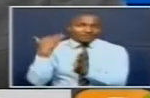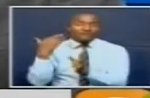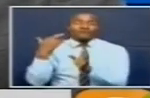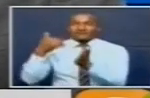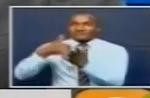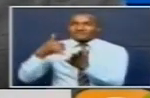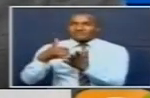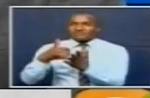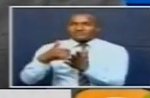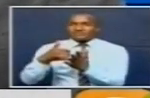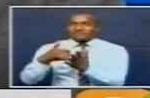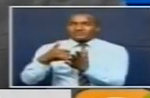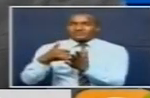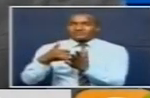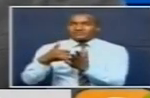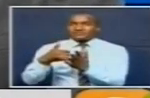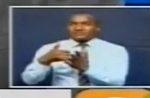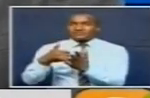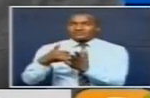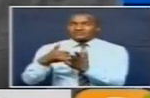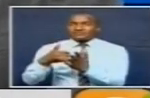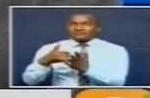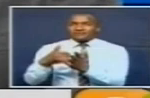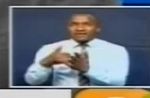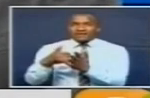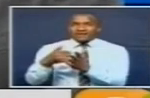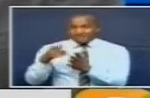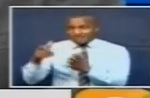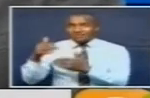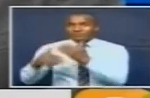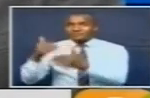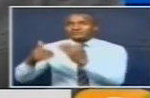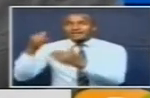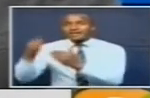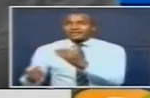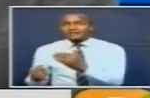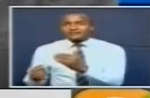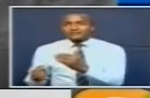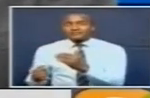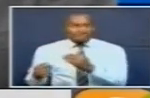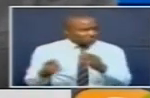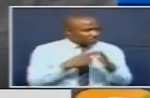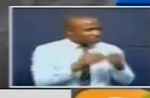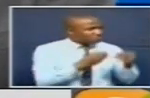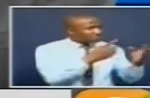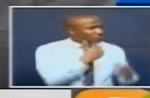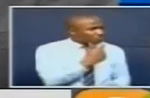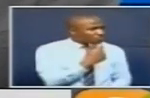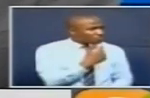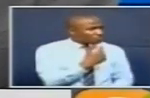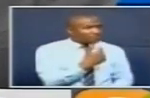tender. Yes. As well as... When did that process end? That process ended. Who did you award it to? No, we did not award anyone because we